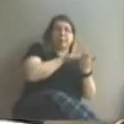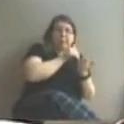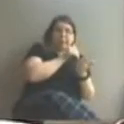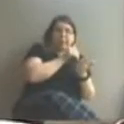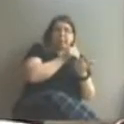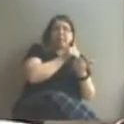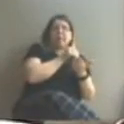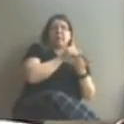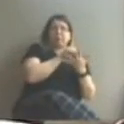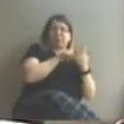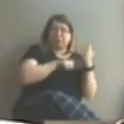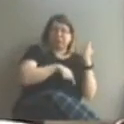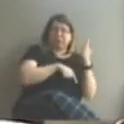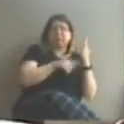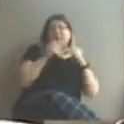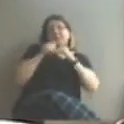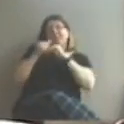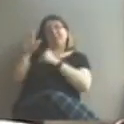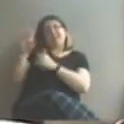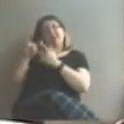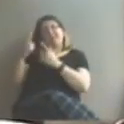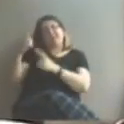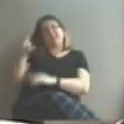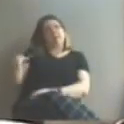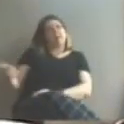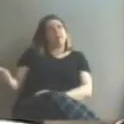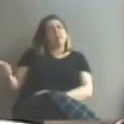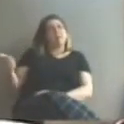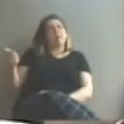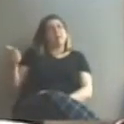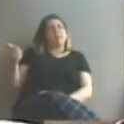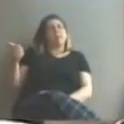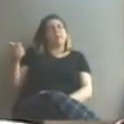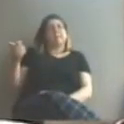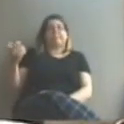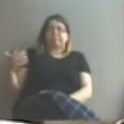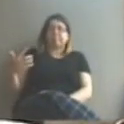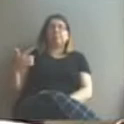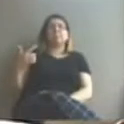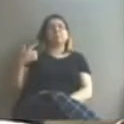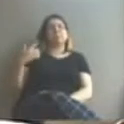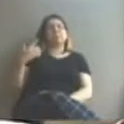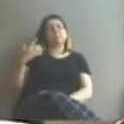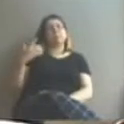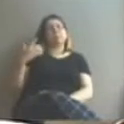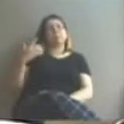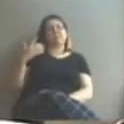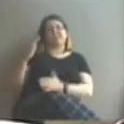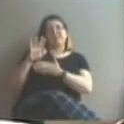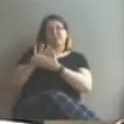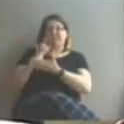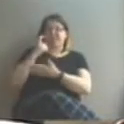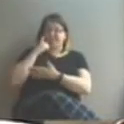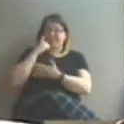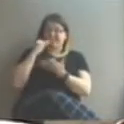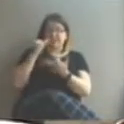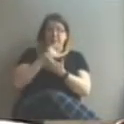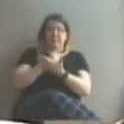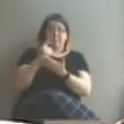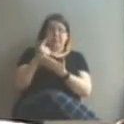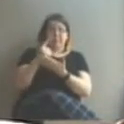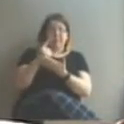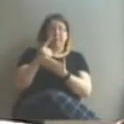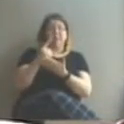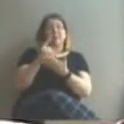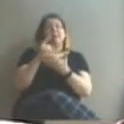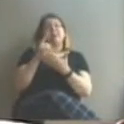and sends those towards something else, I have a school just this week, the